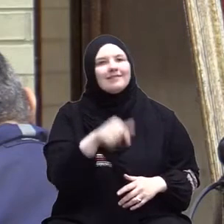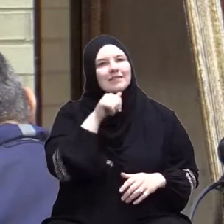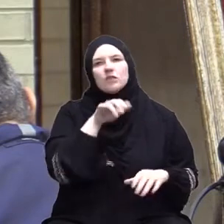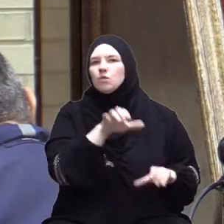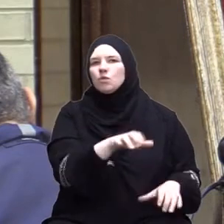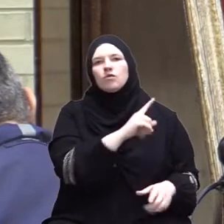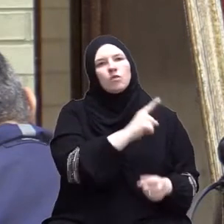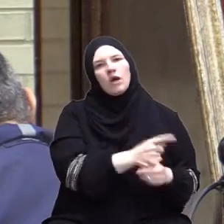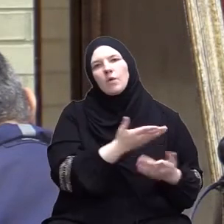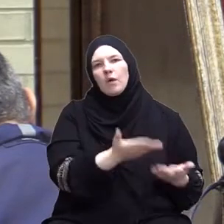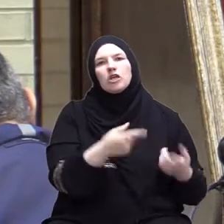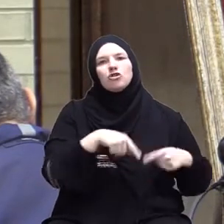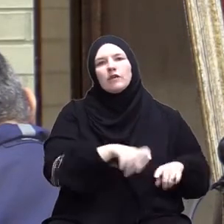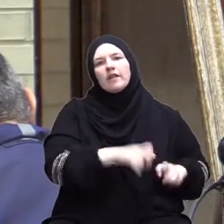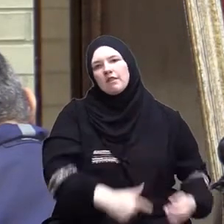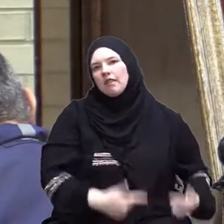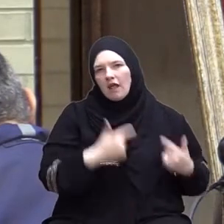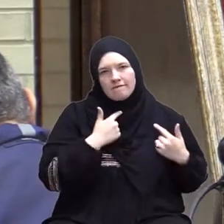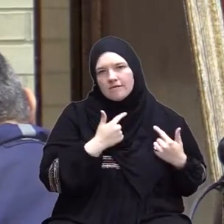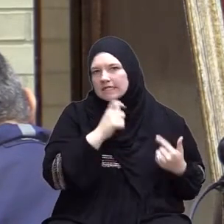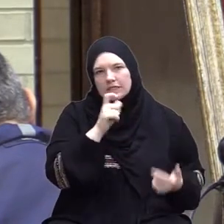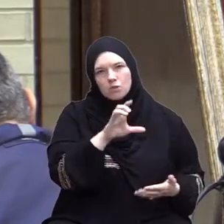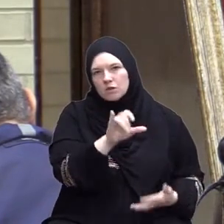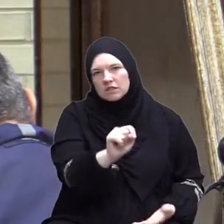do it even during their life altogether.